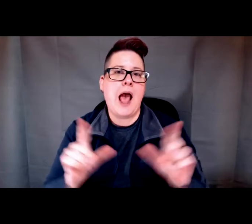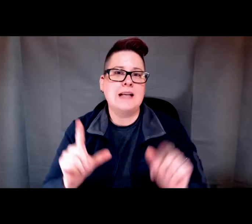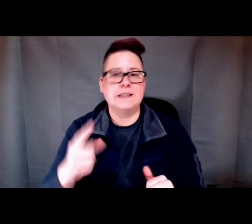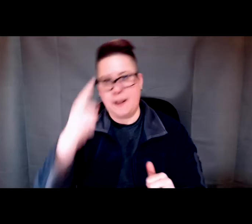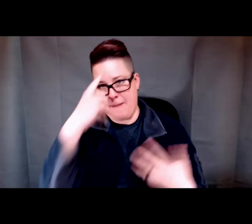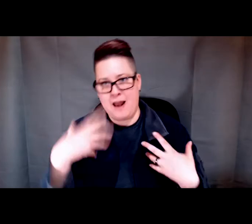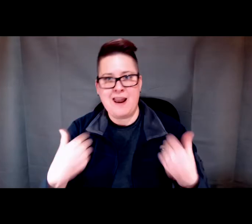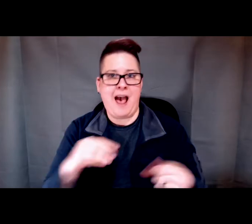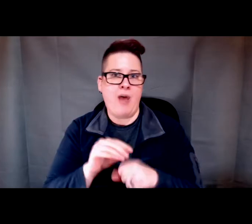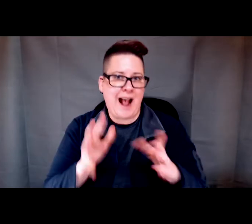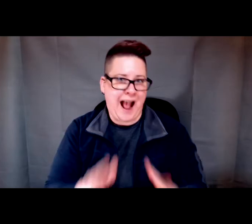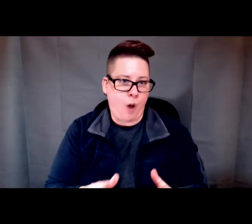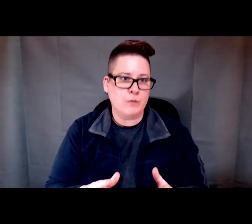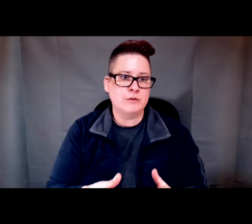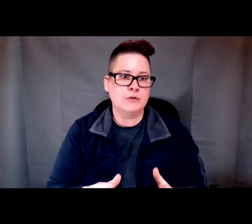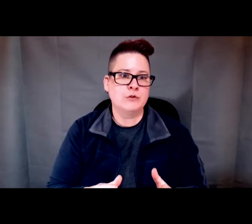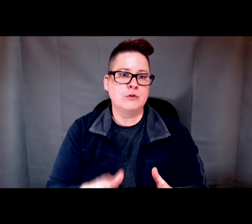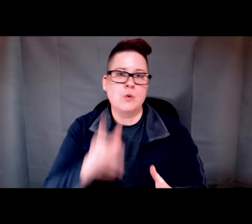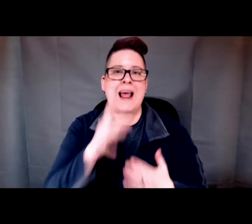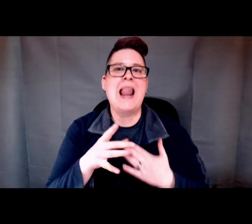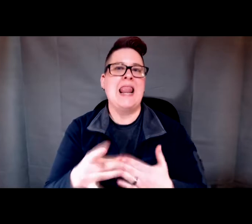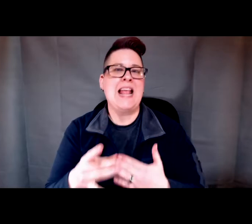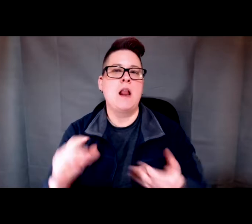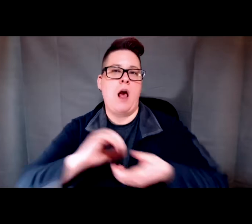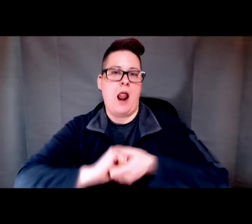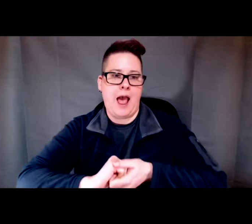counselor and leading the collaborative care